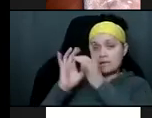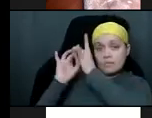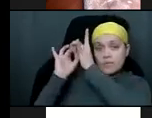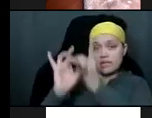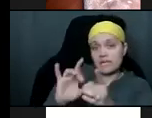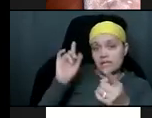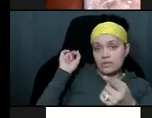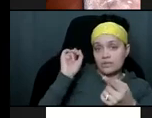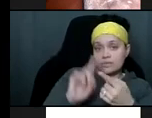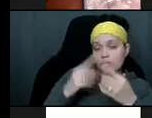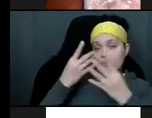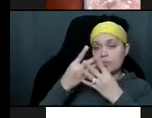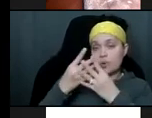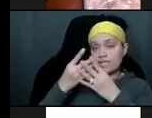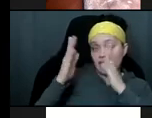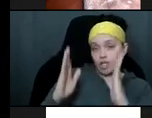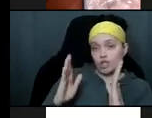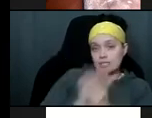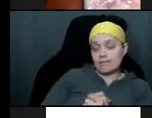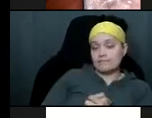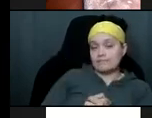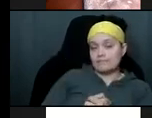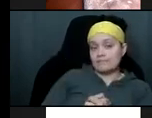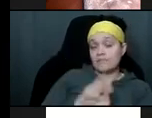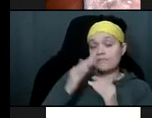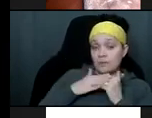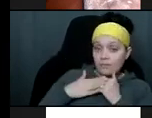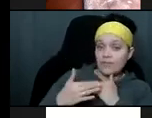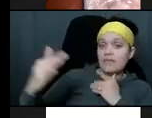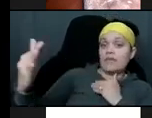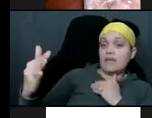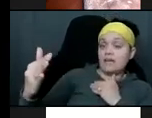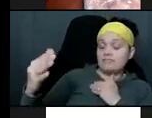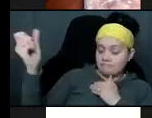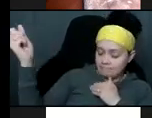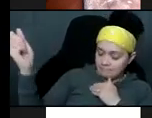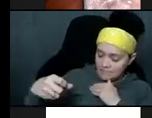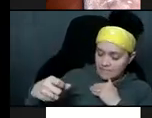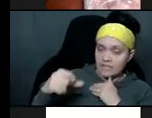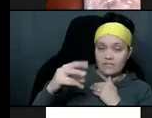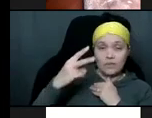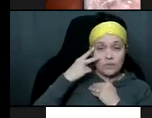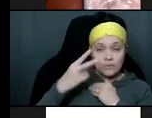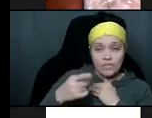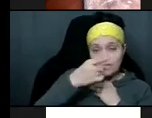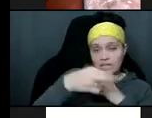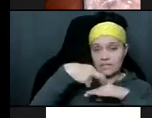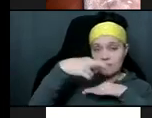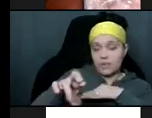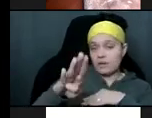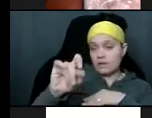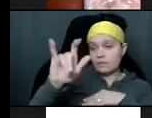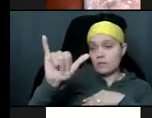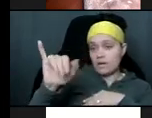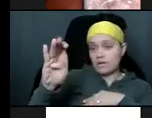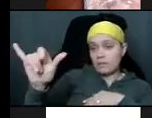with prisoners. From now on, yes, if you see this reference to Botany Bay,